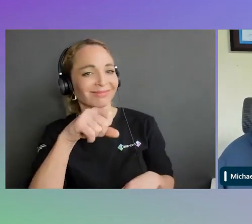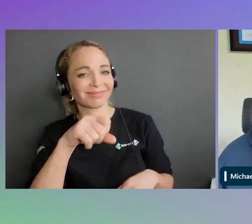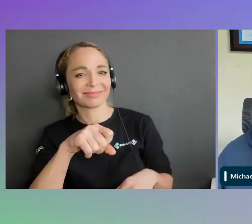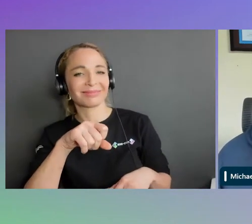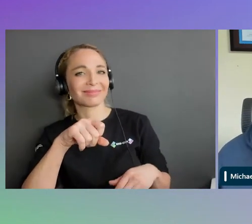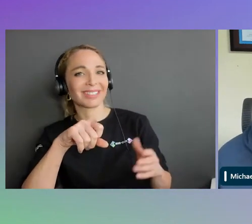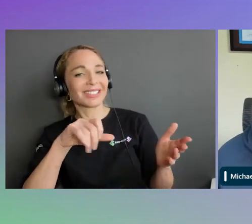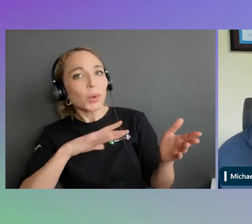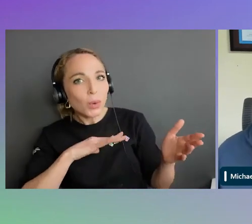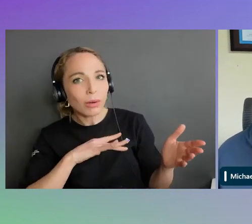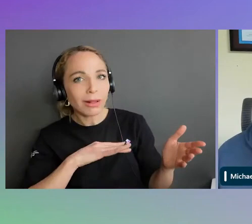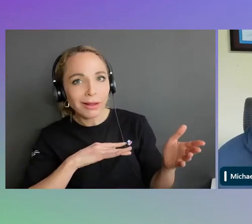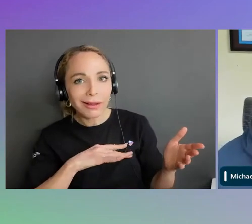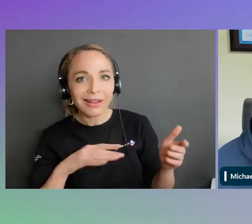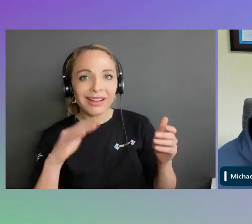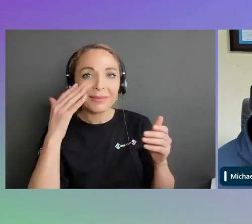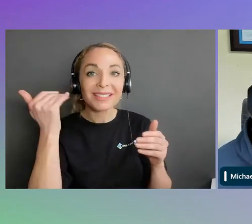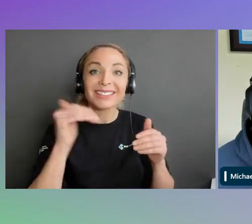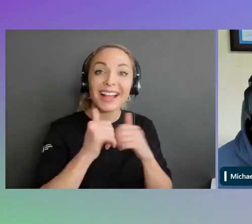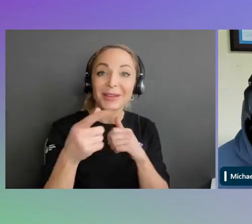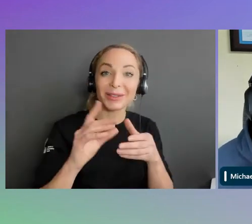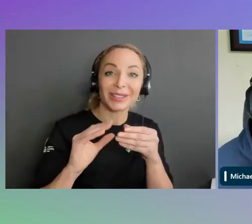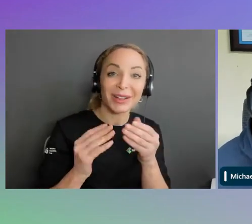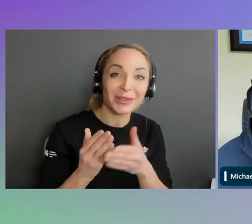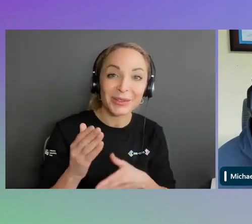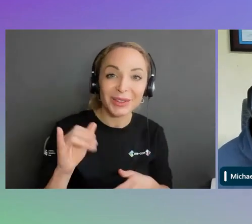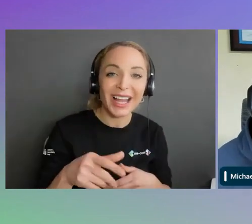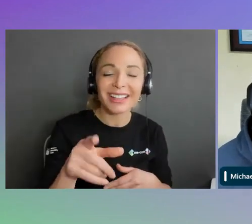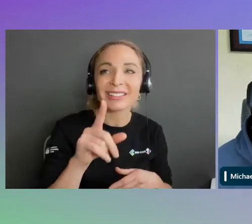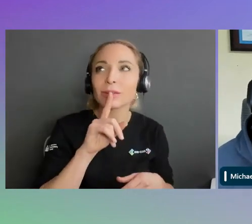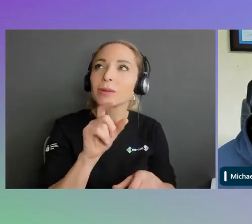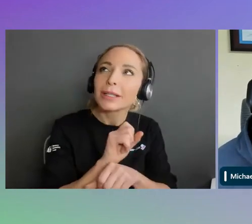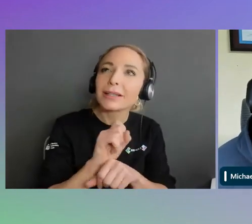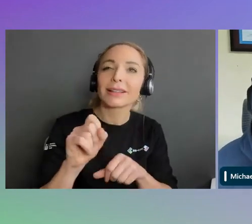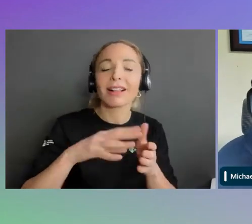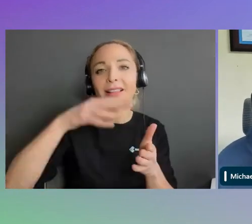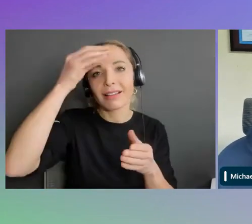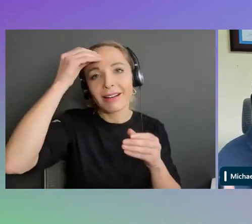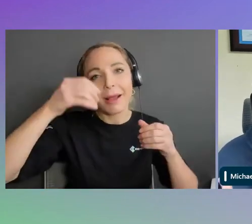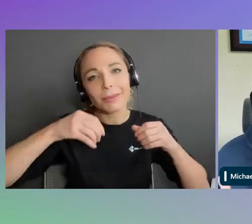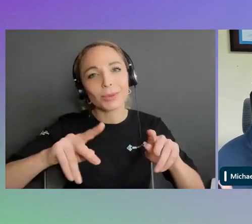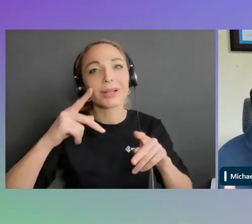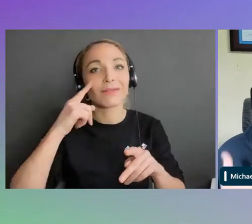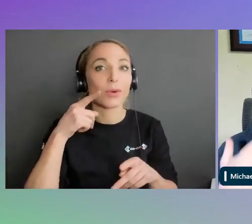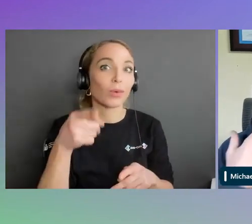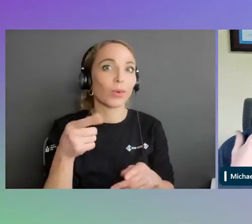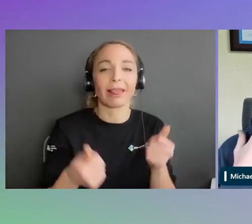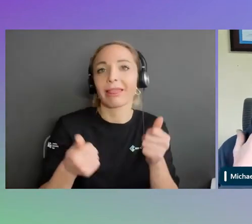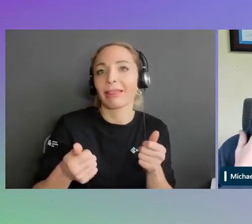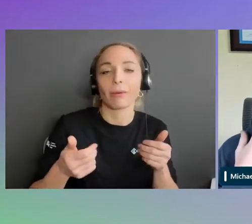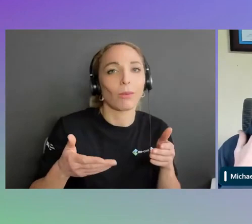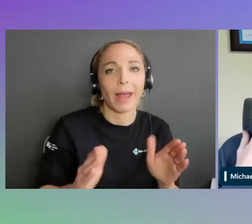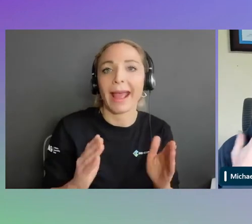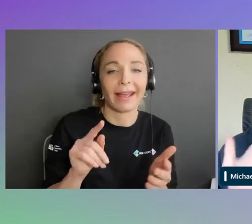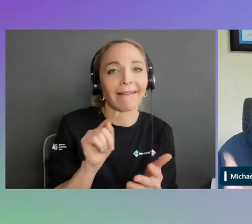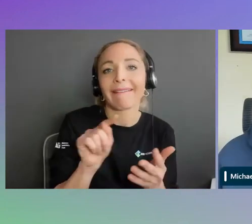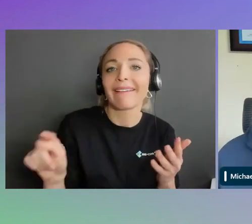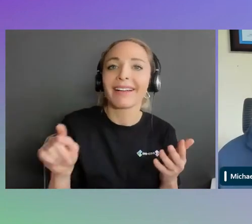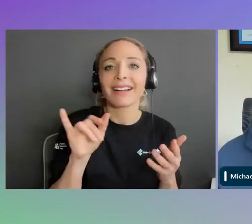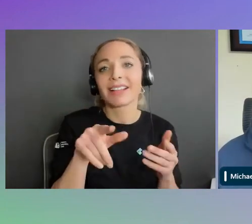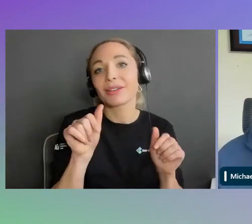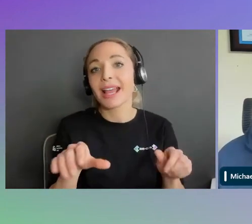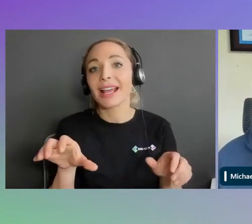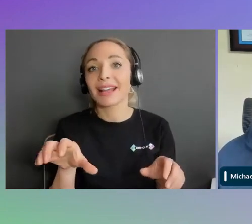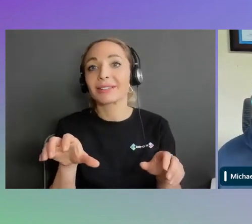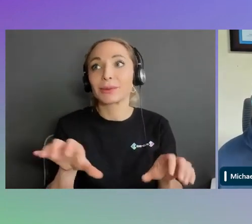It's cool because the way you talk through that, right? It's really a learning opportunity for you either way. That you can either do